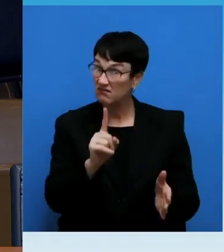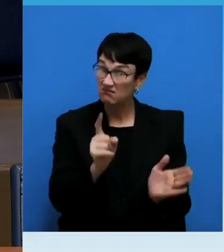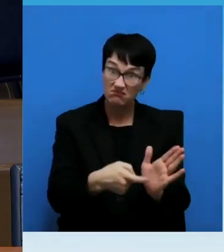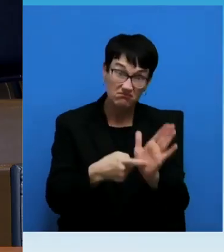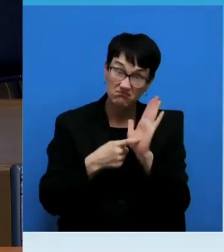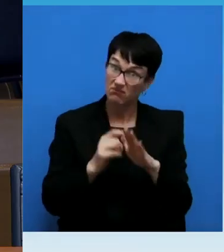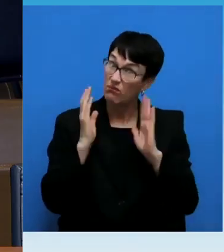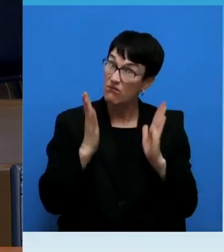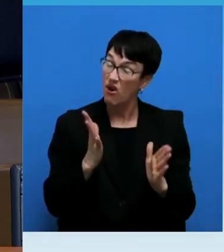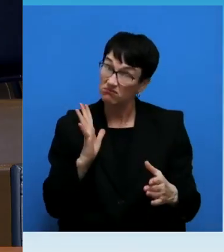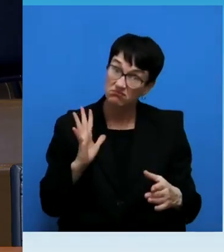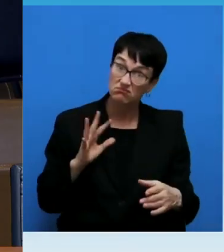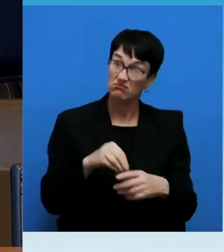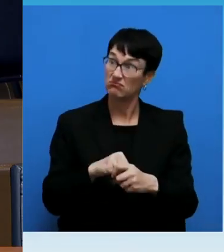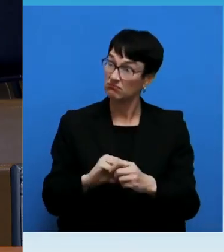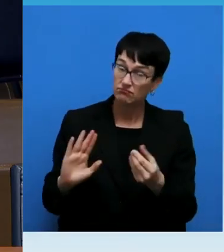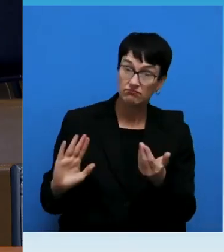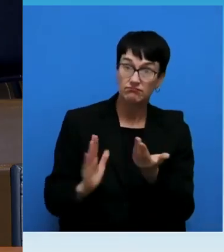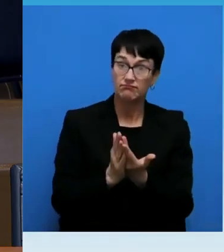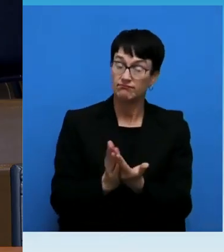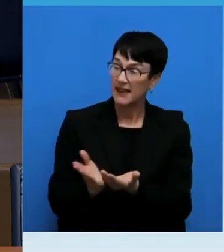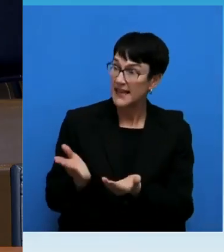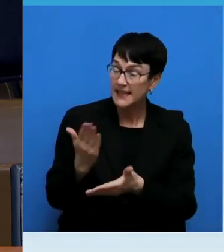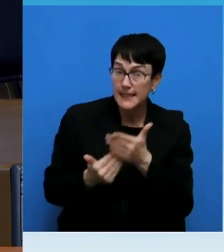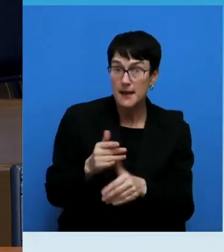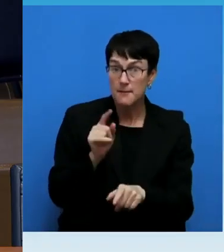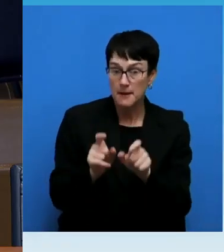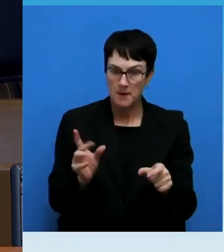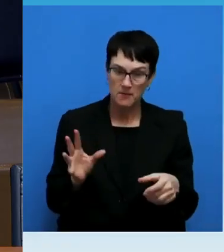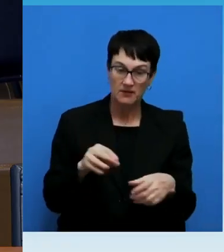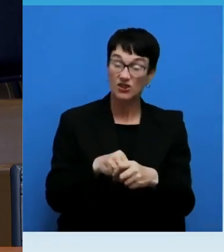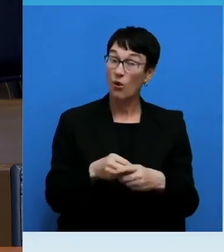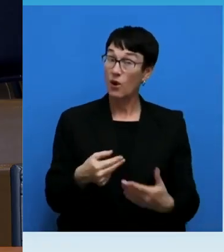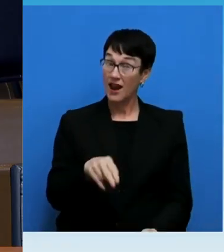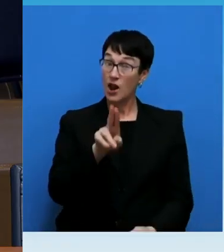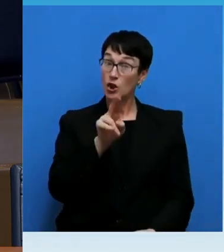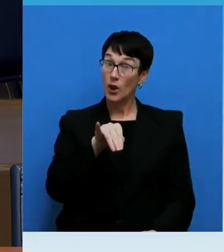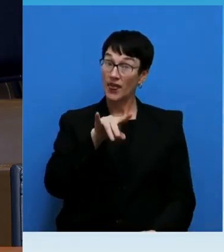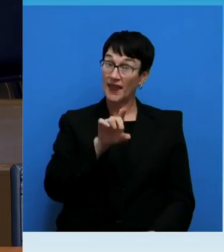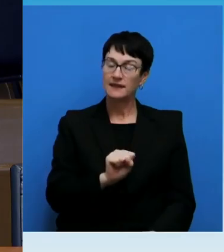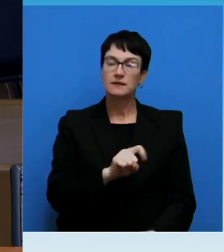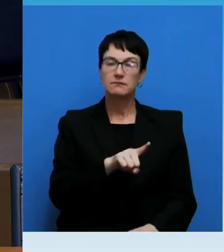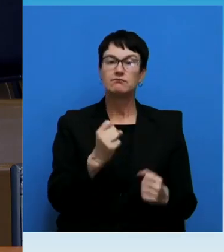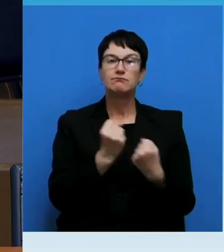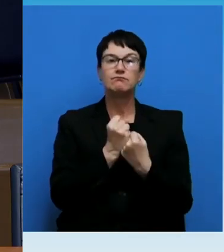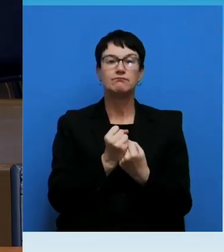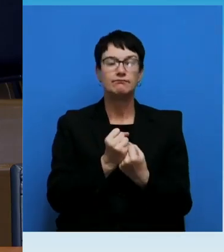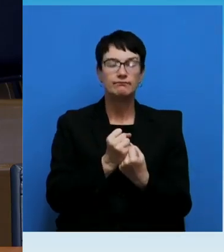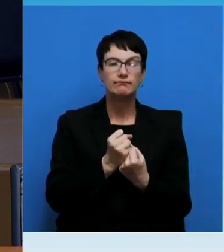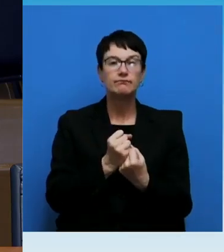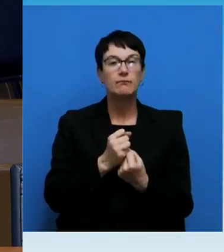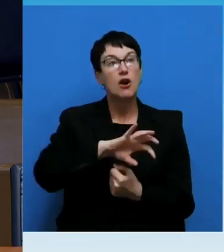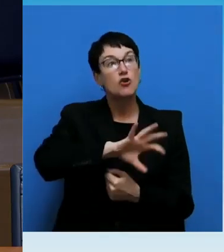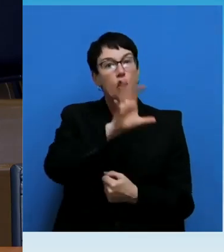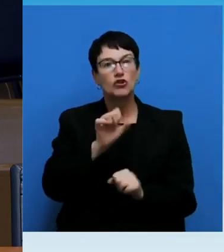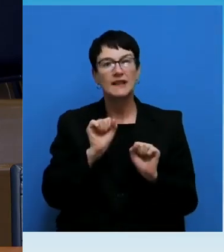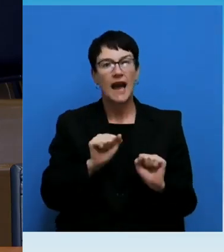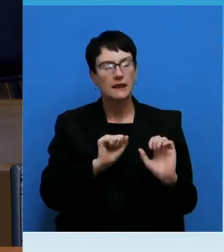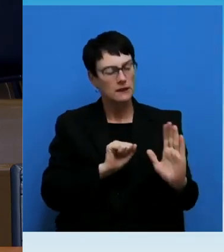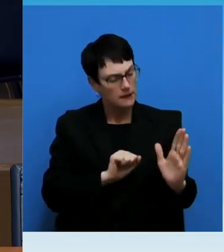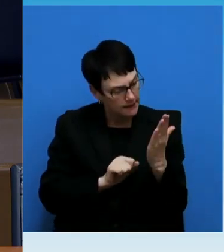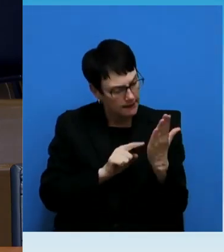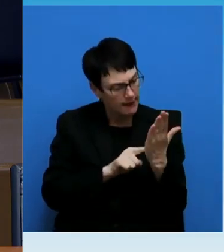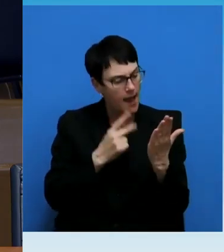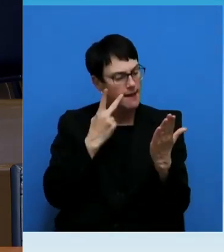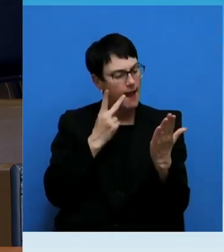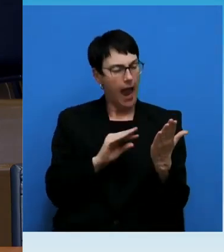a valuable framework to support member states in translating global commitments into tangible outcomes for persons with